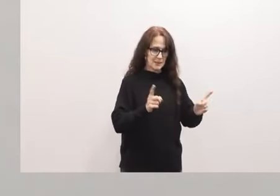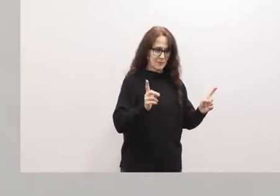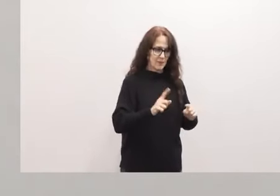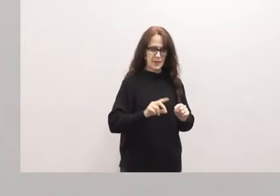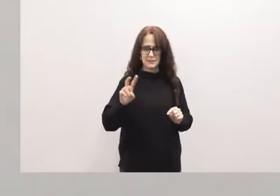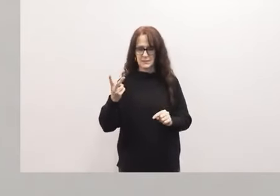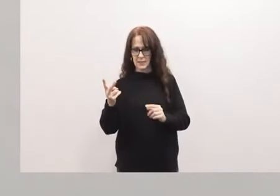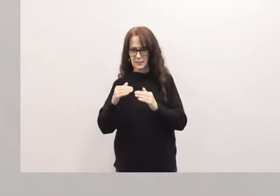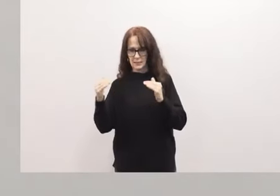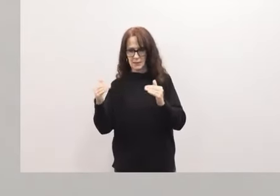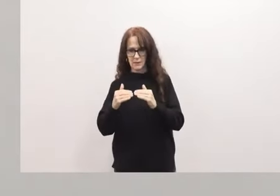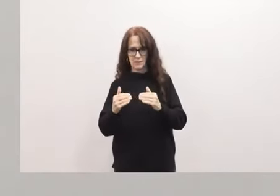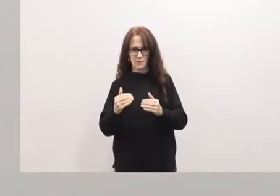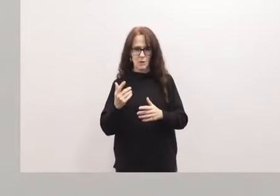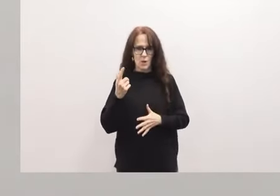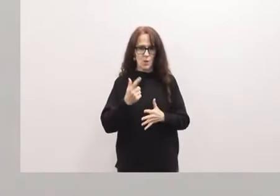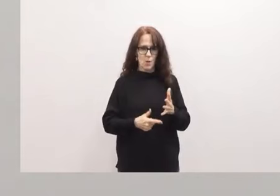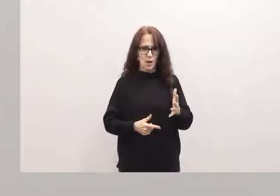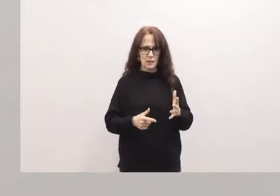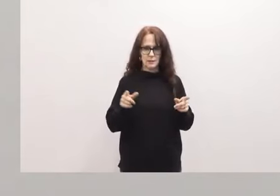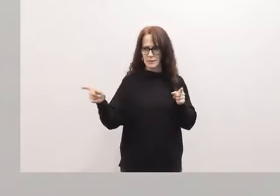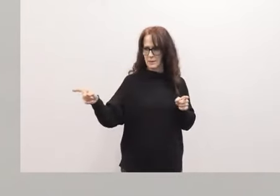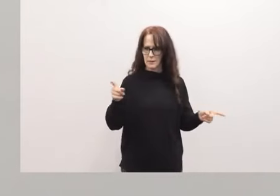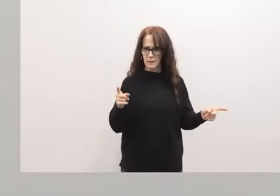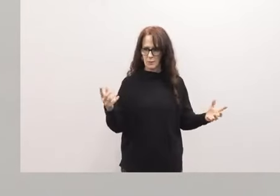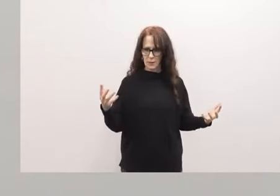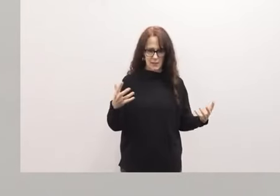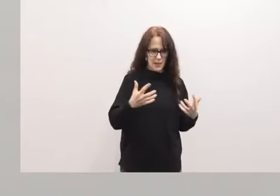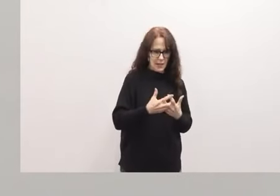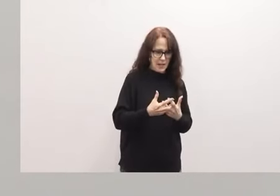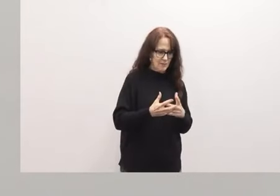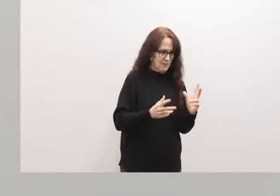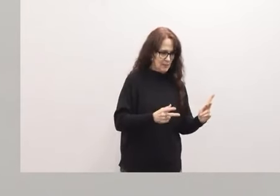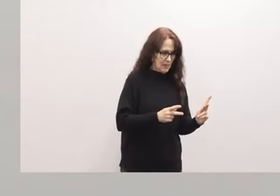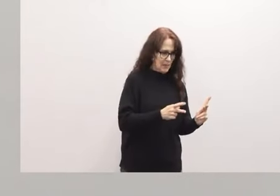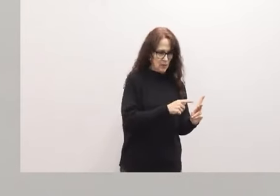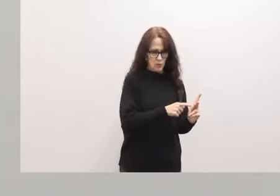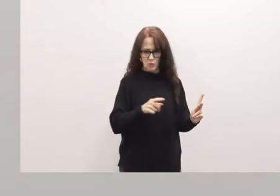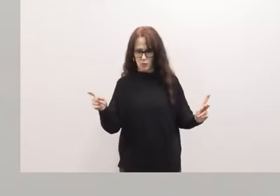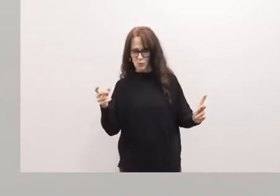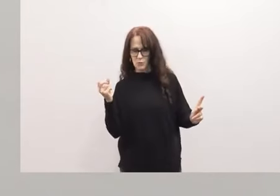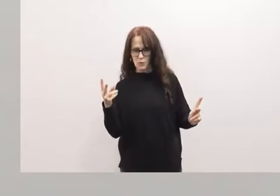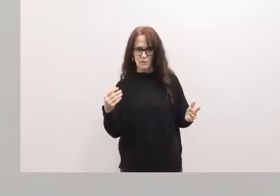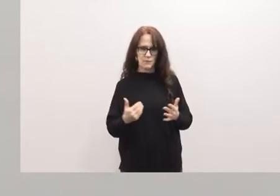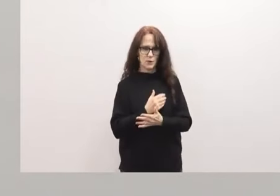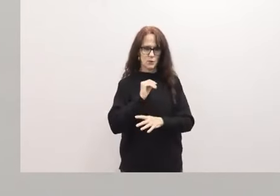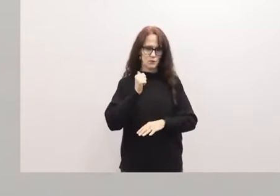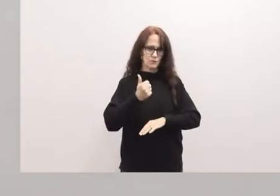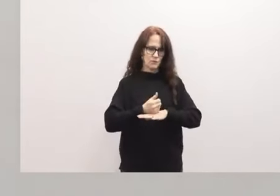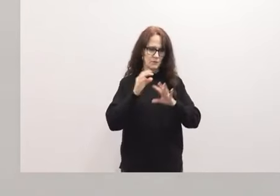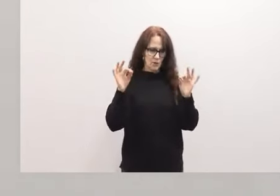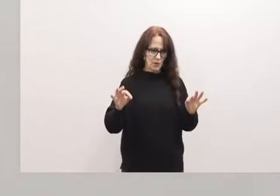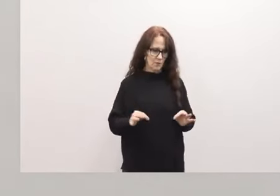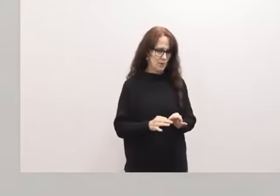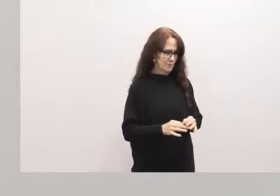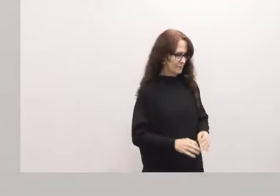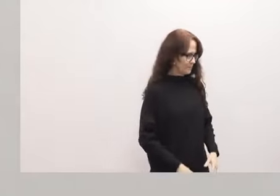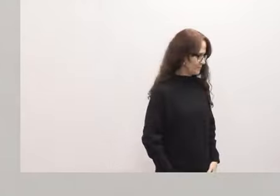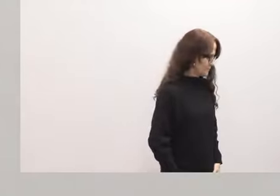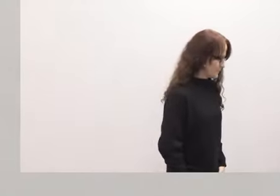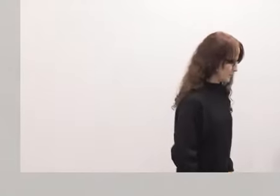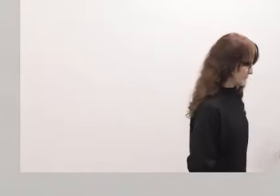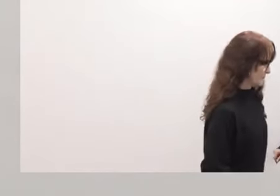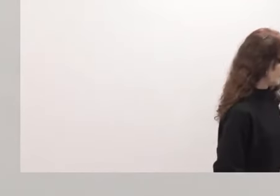in mathematics. So we're looking at what practices we can align K to 12 based on the new framework. What grade does Gigi go up